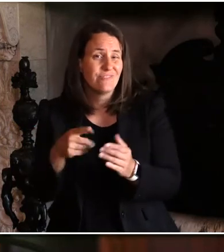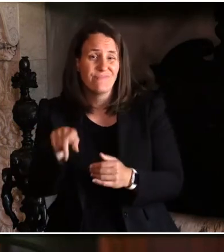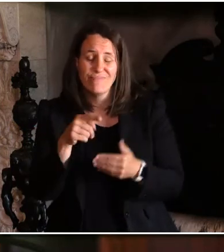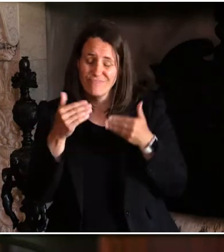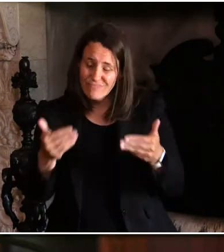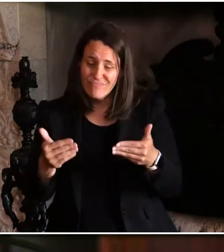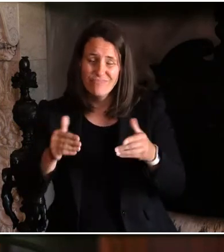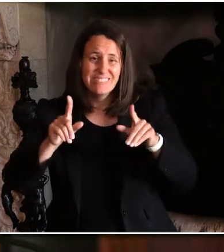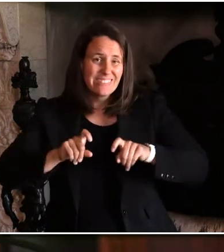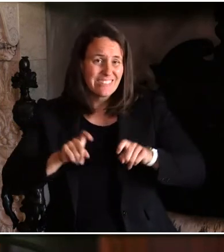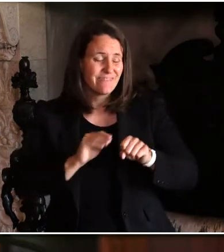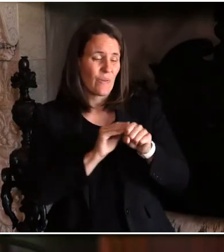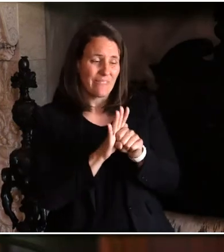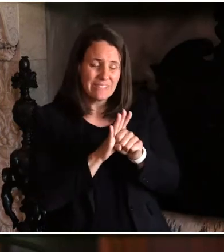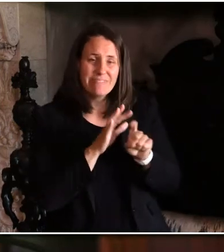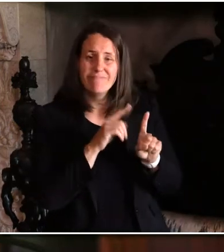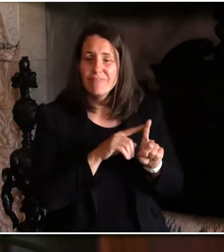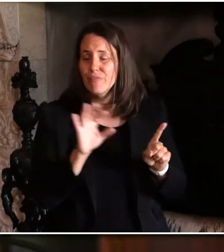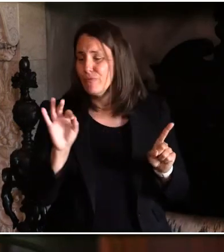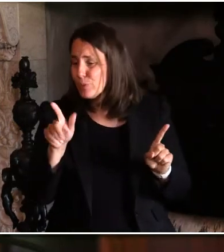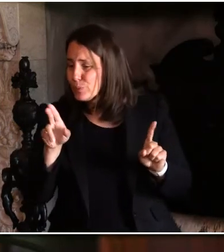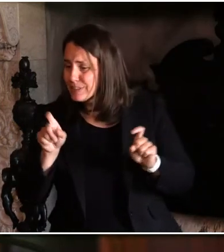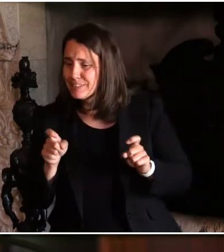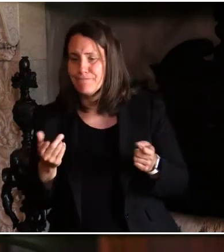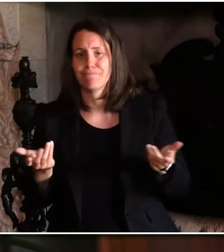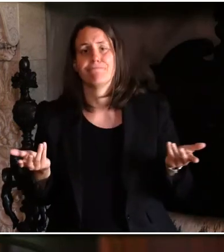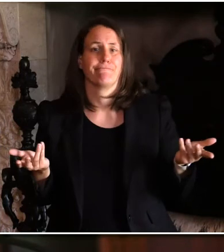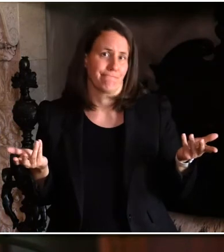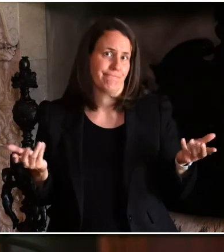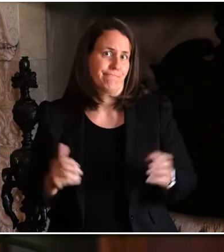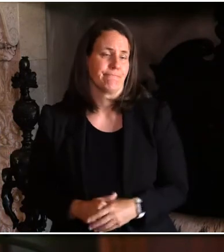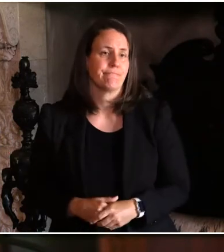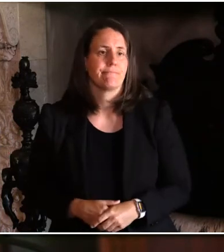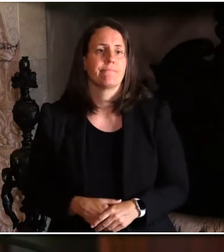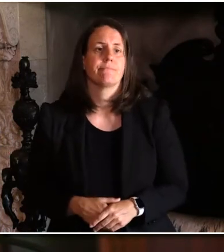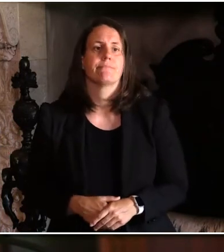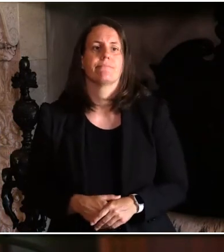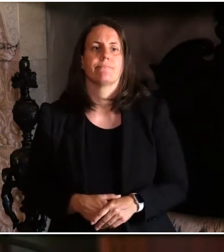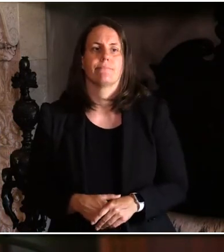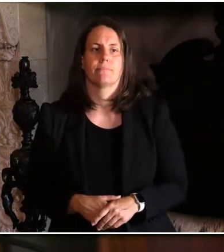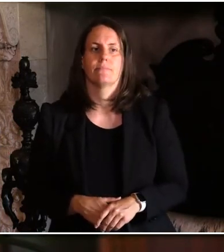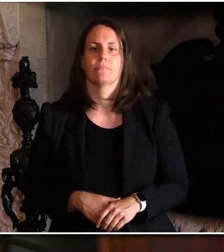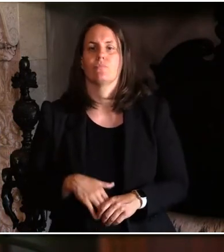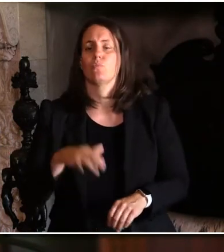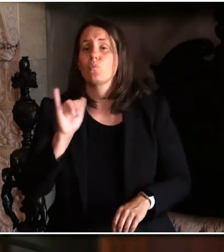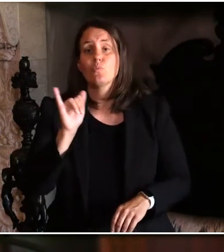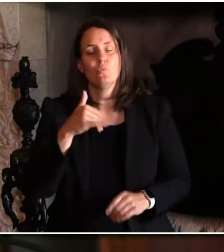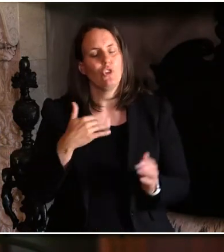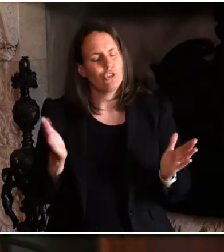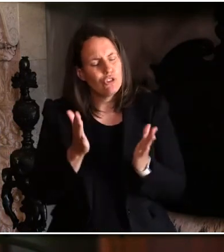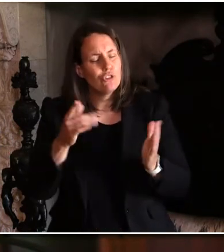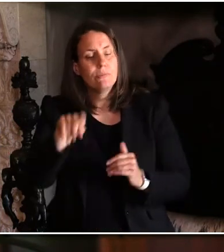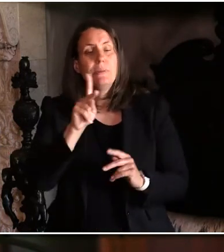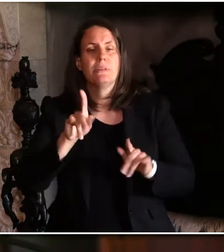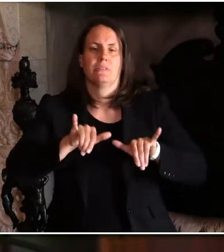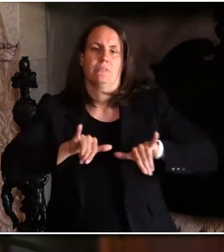need to employ the strategies of isolation and quarantine as the way we protect people